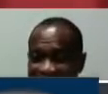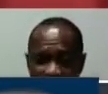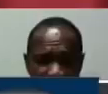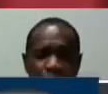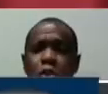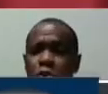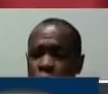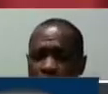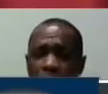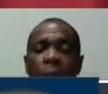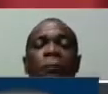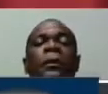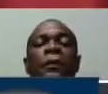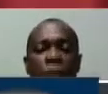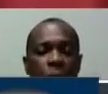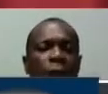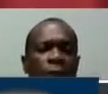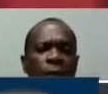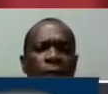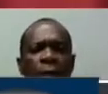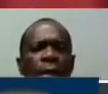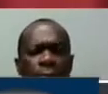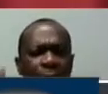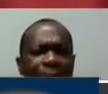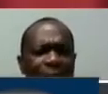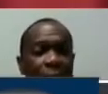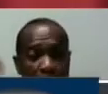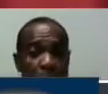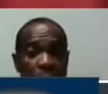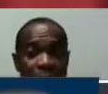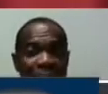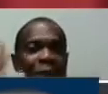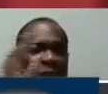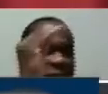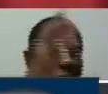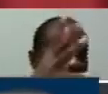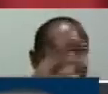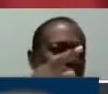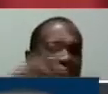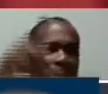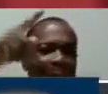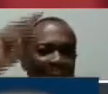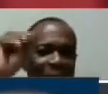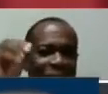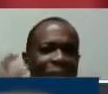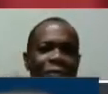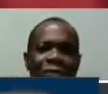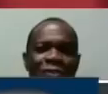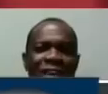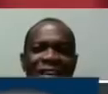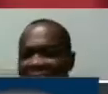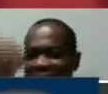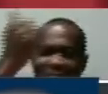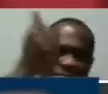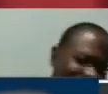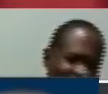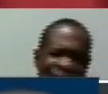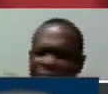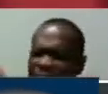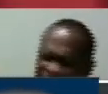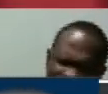on Monday. Thereafter, I'll be able to tell the Prime Minister when we launch. We're hoping to be able to launch in this coming week.